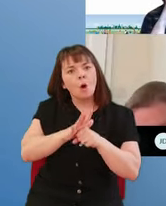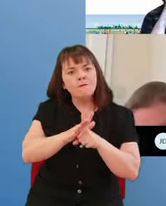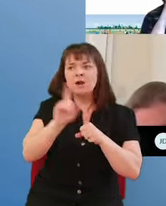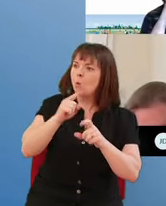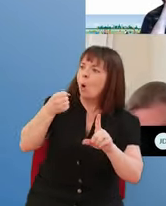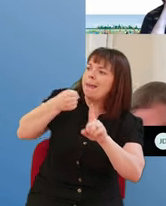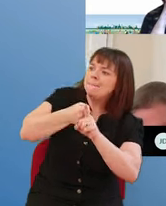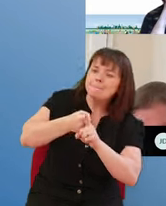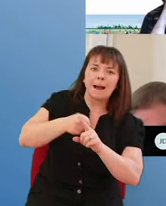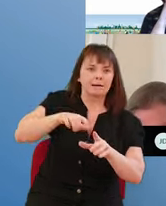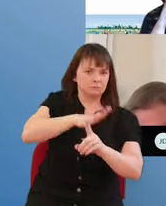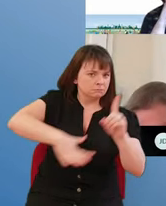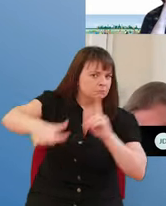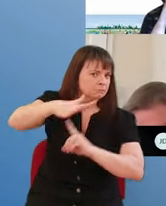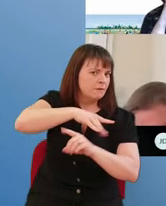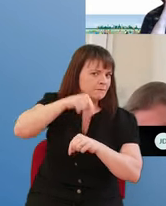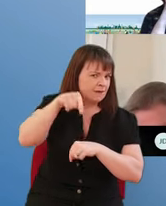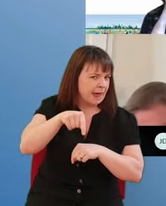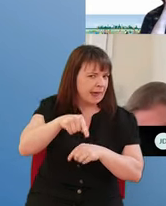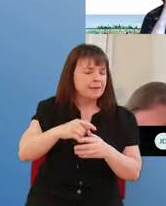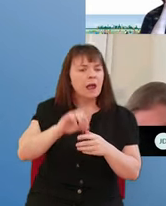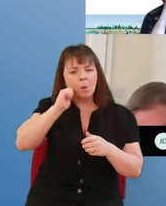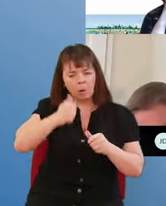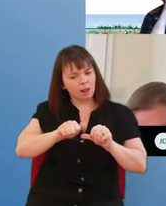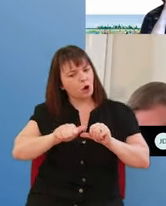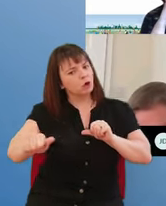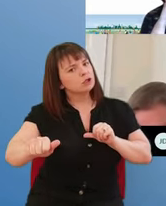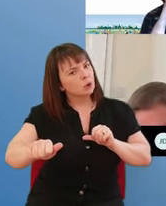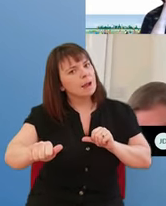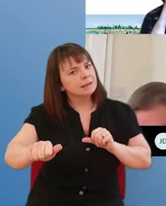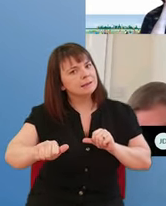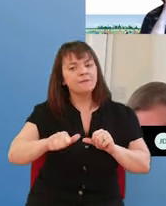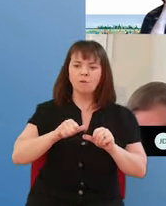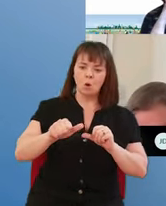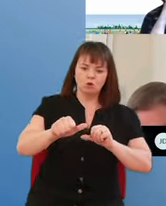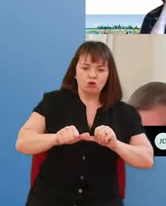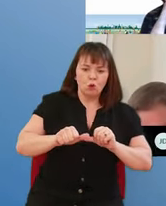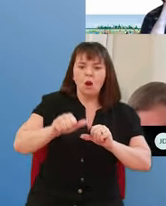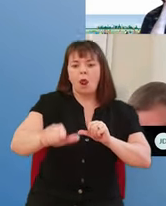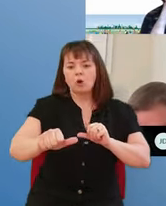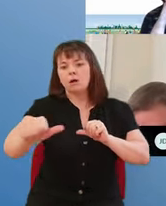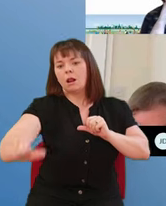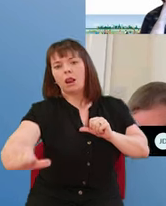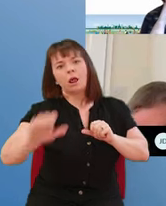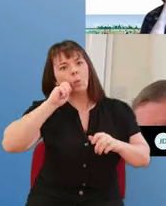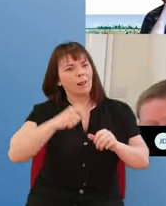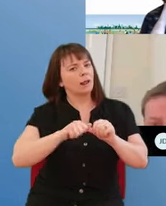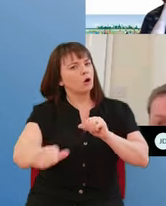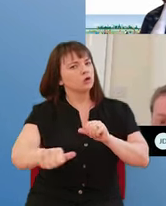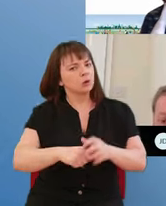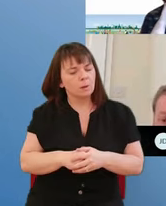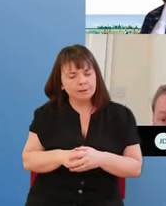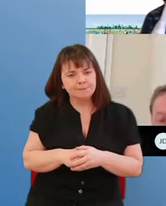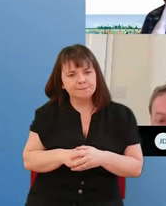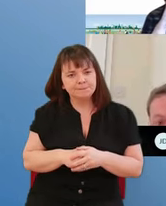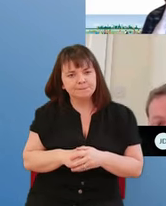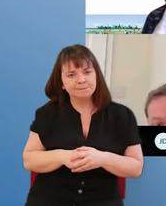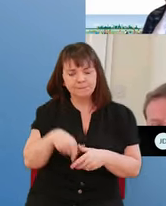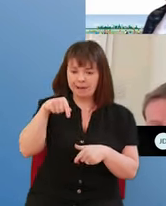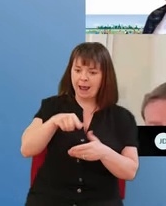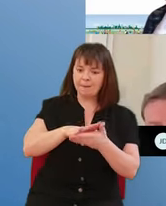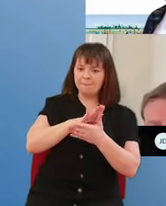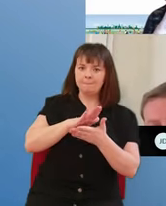recovery piece even more important than it would have been previously. What we hope to